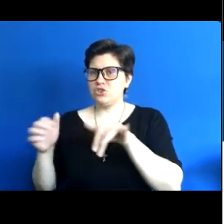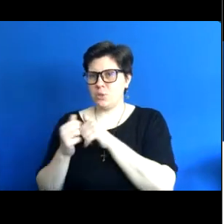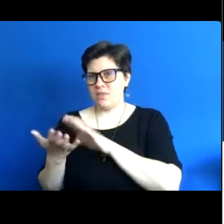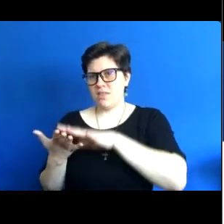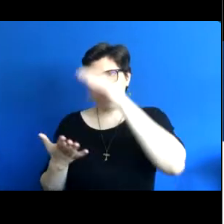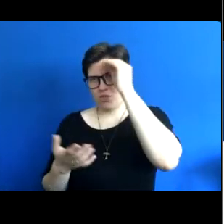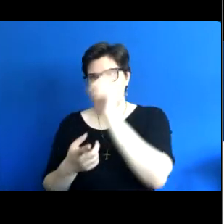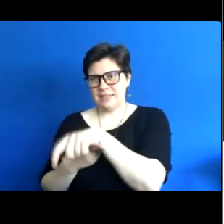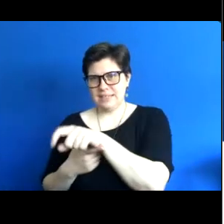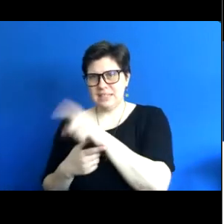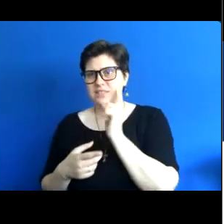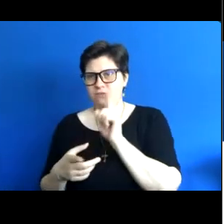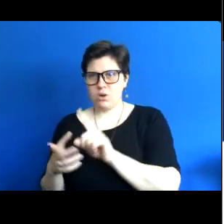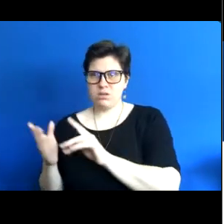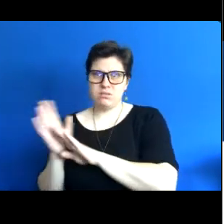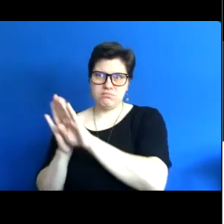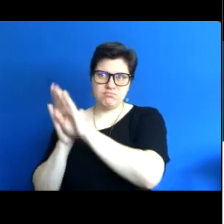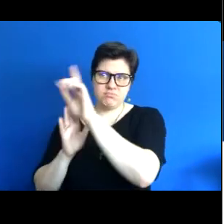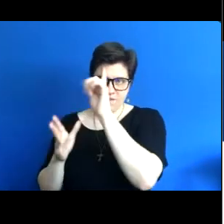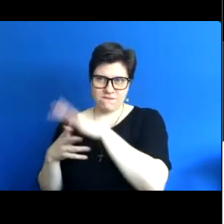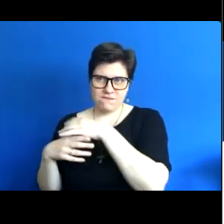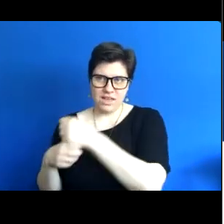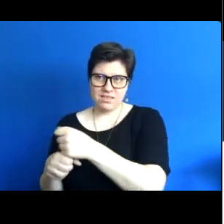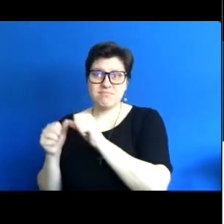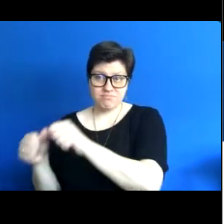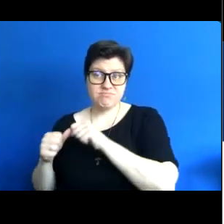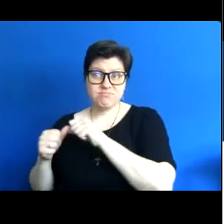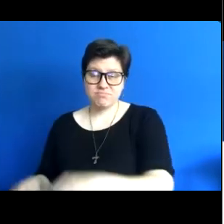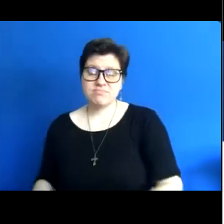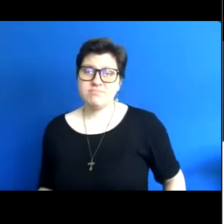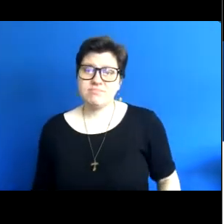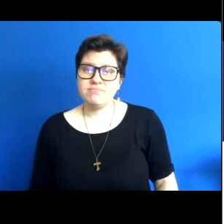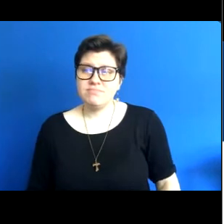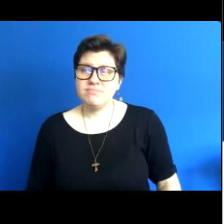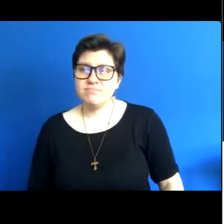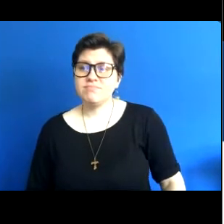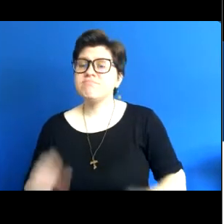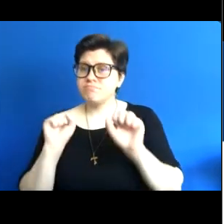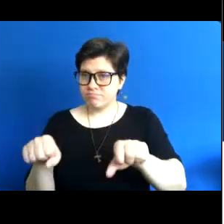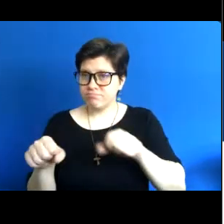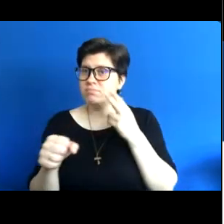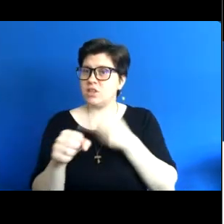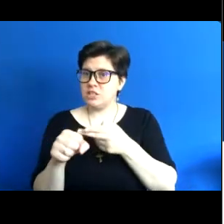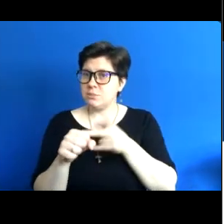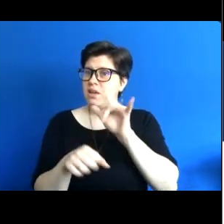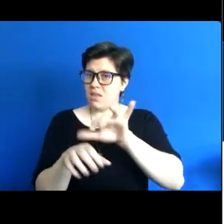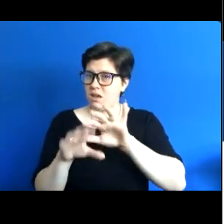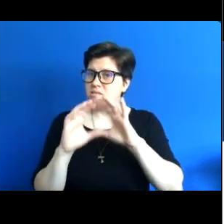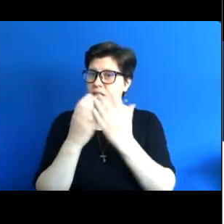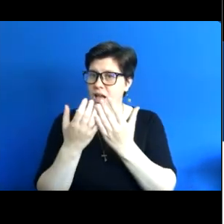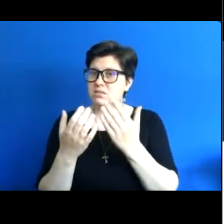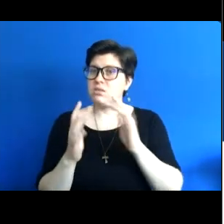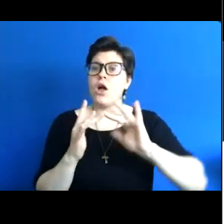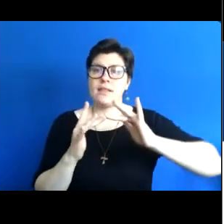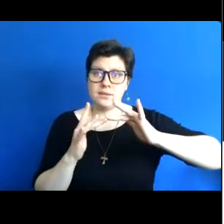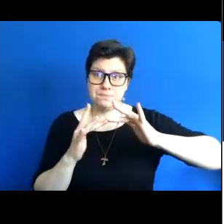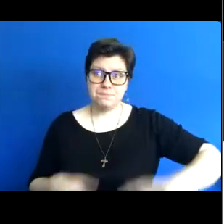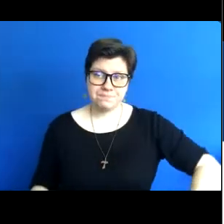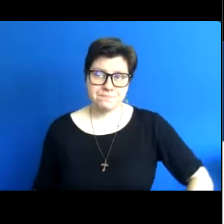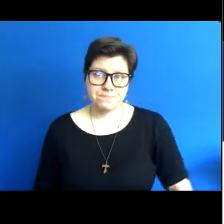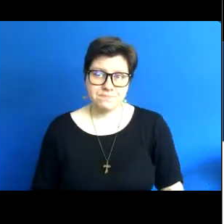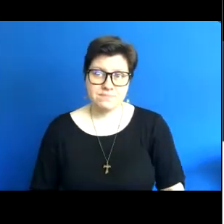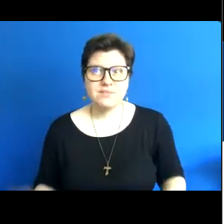faith formation, and they continue to. So you can participate in those classes online. So I